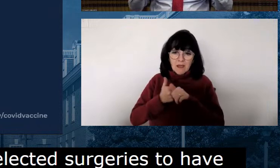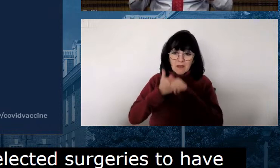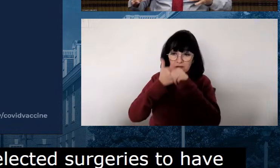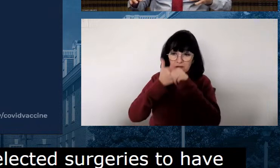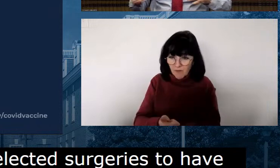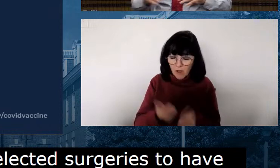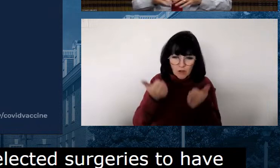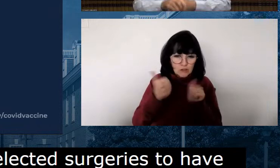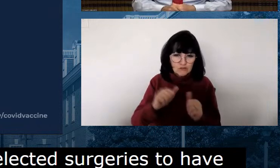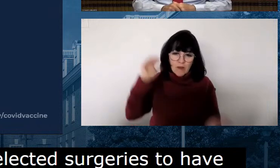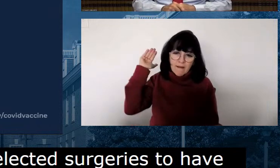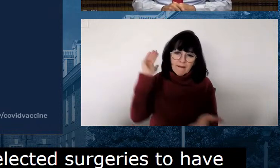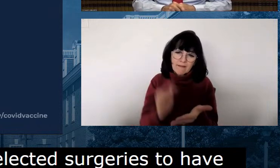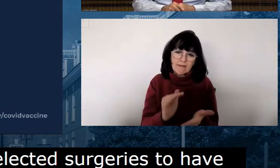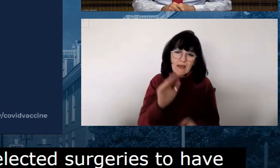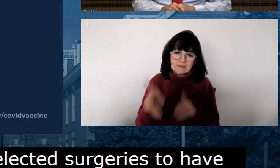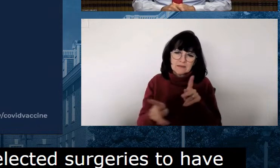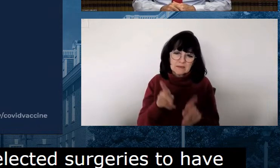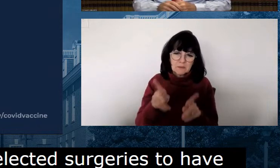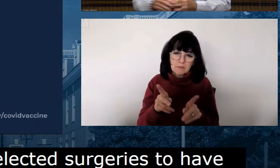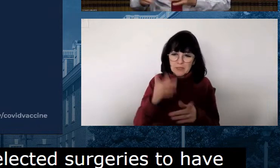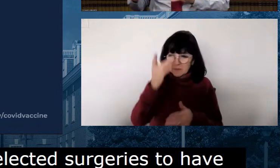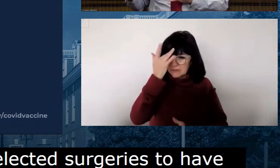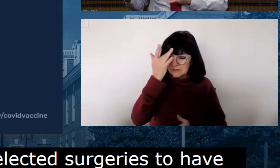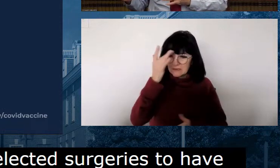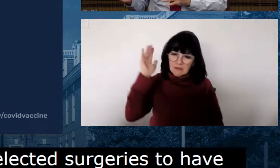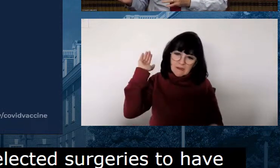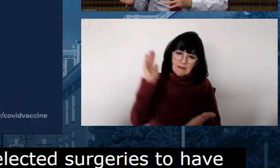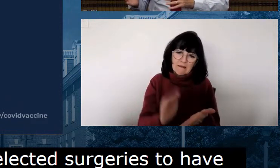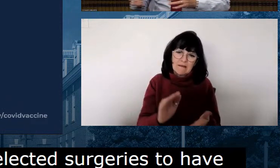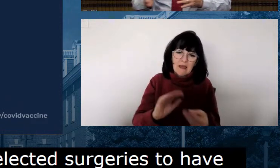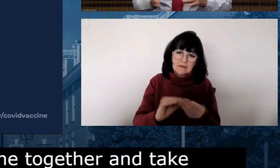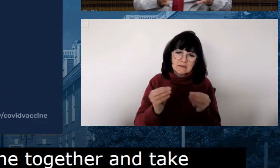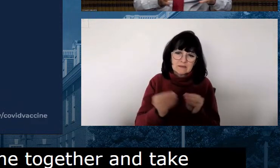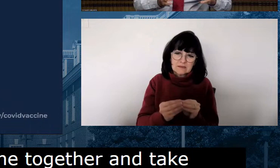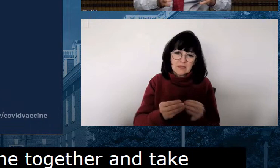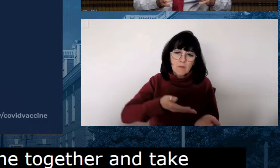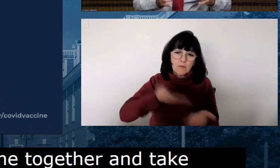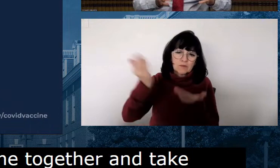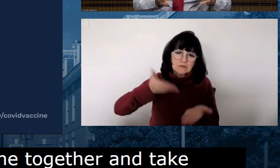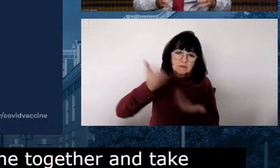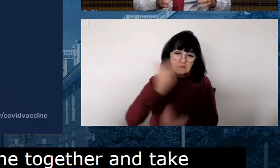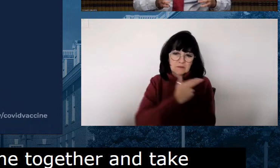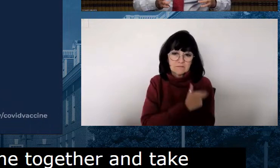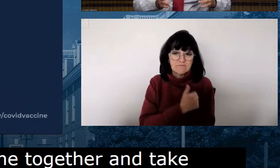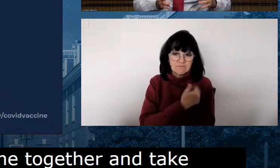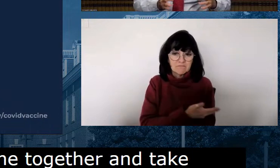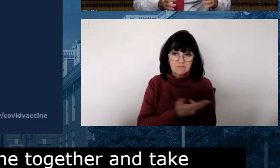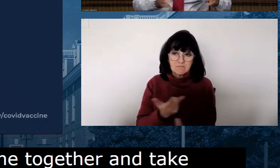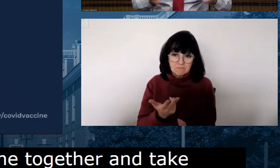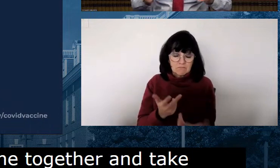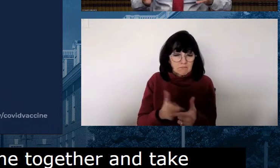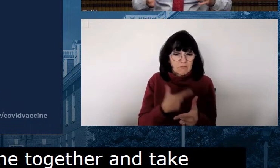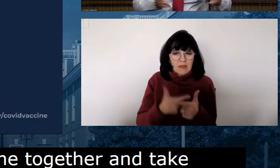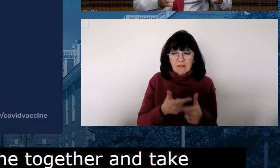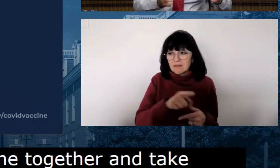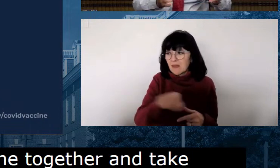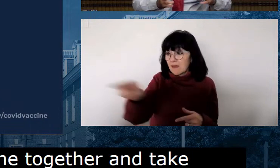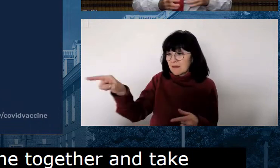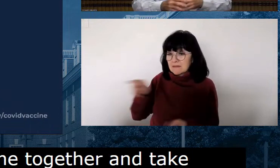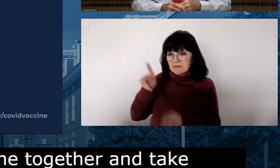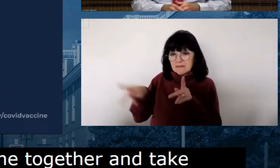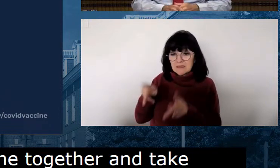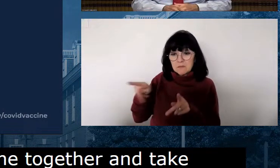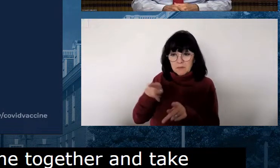curve and beat this surge, then that's going to mean that people that have delayed elective surgeries will be able to get